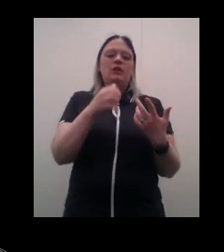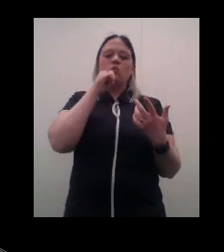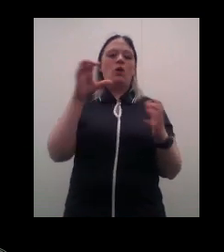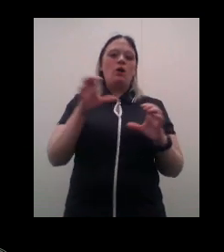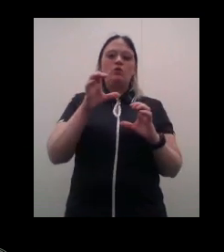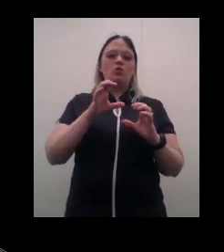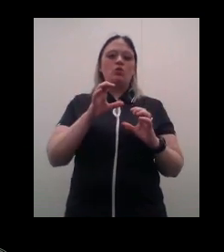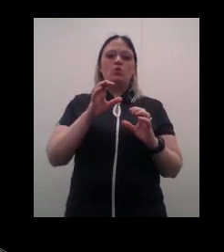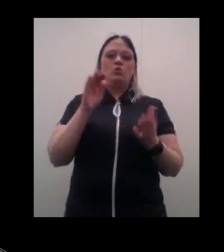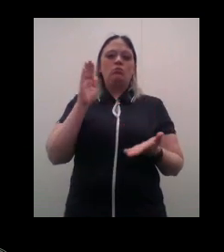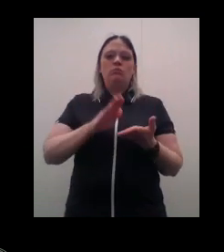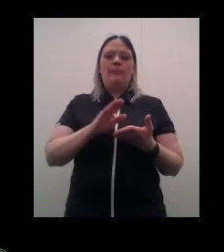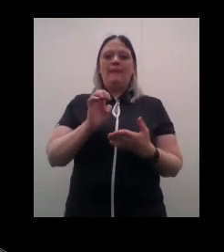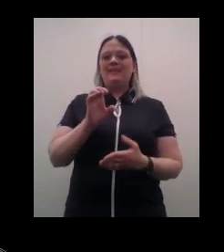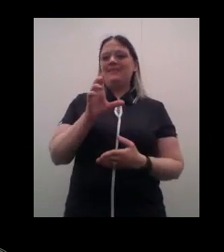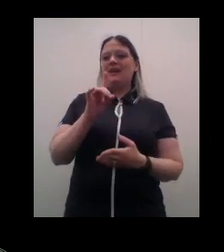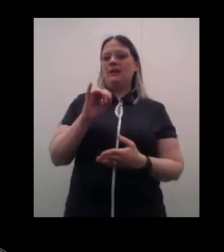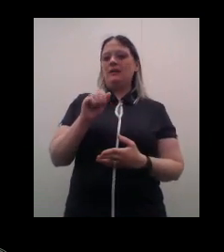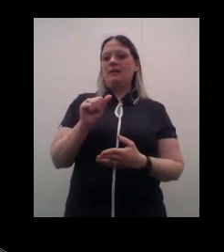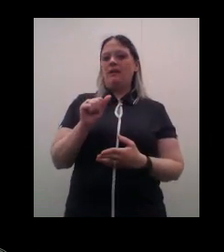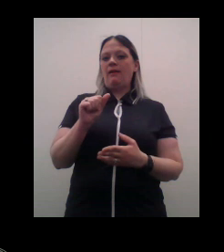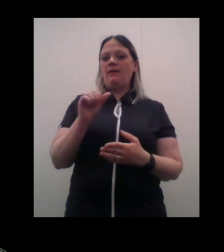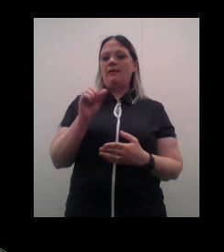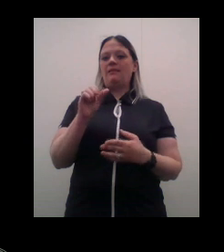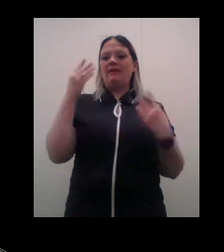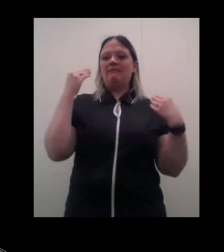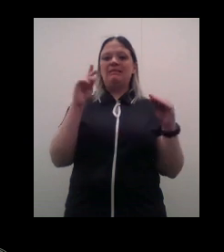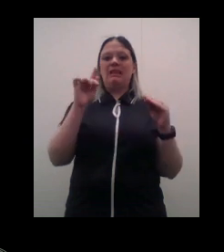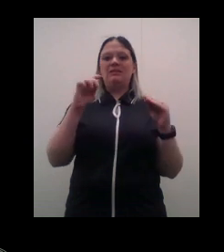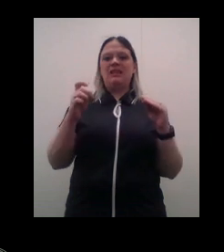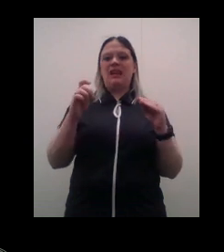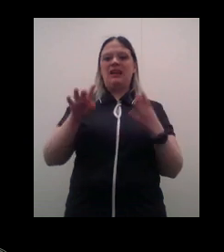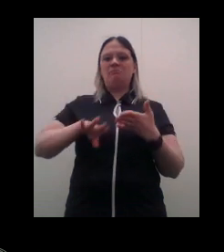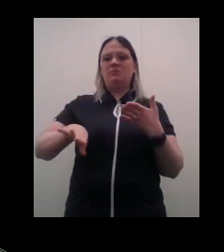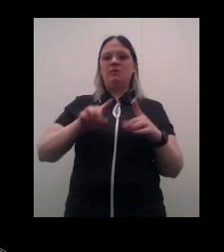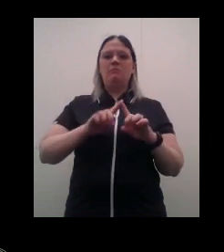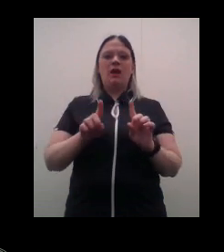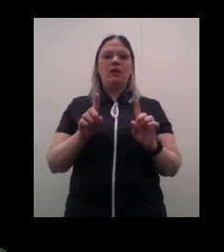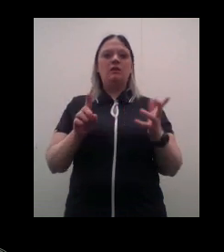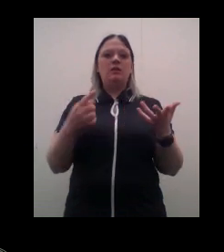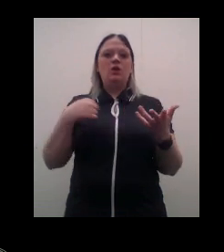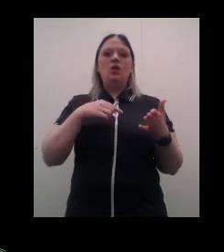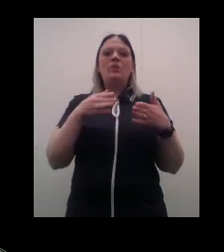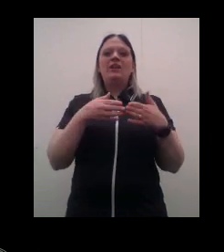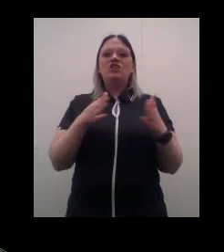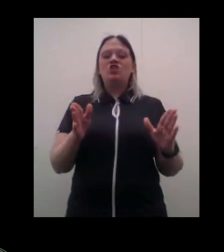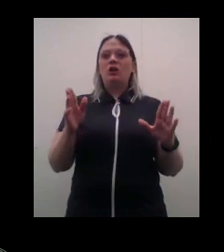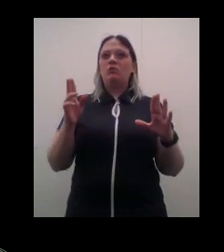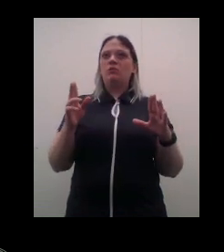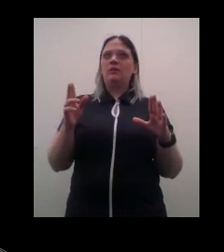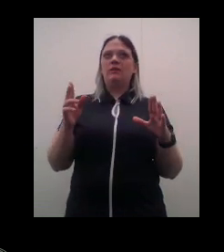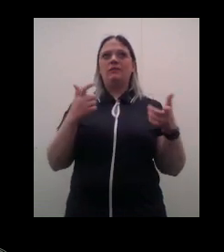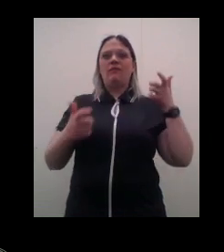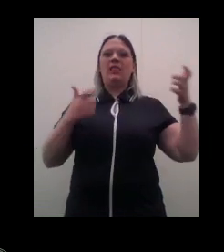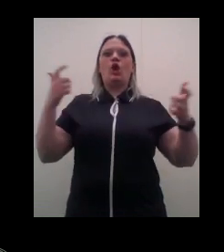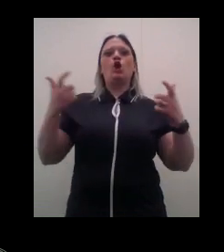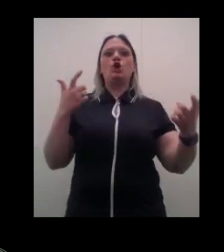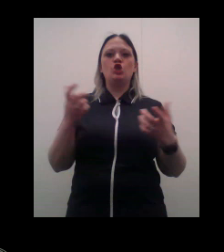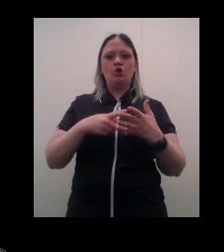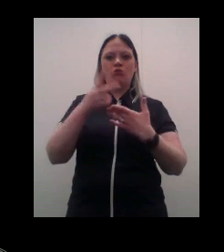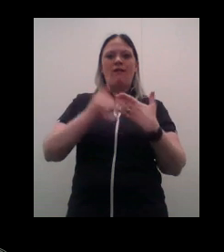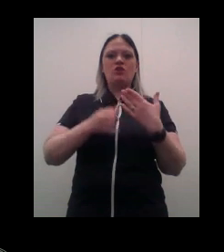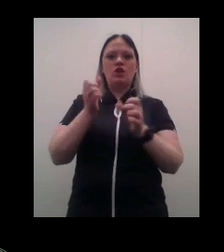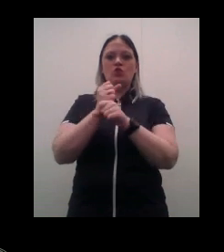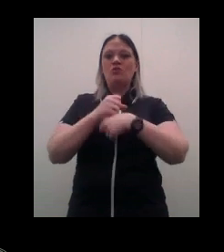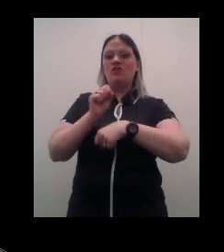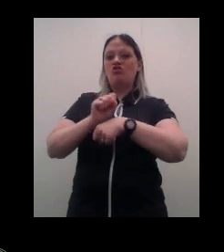smaller ECIDA sales tax abatement because we generally are doing larger projects that create jobs. But